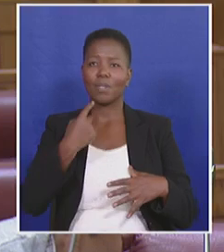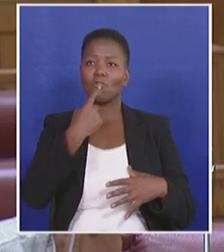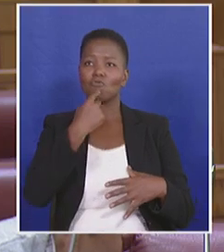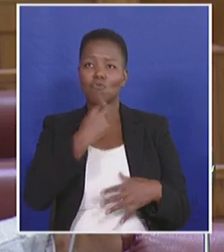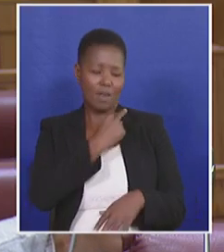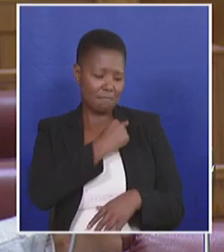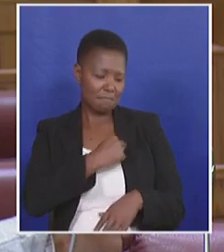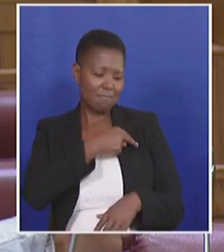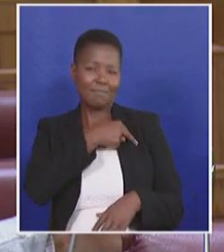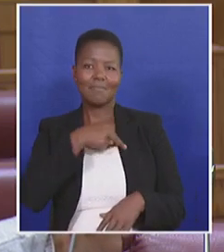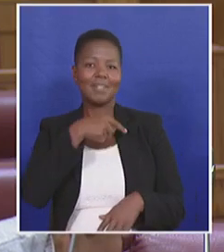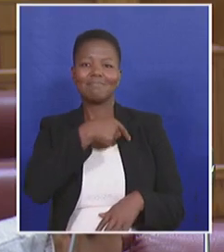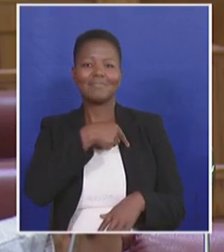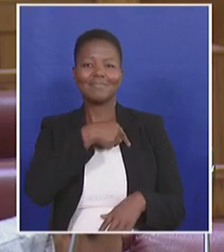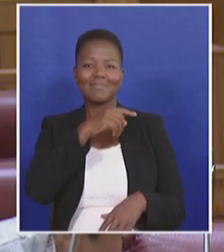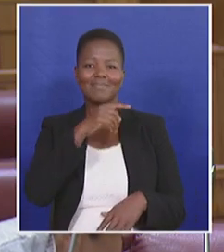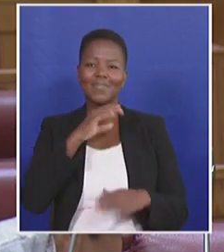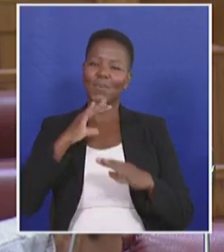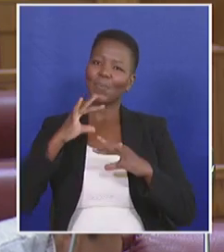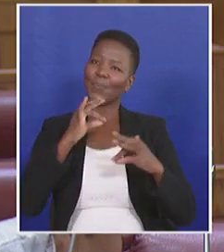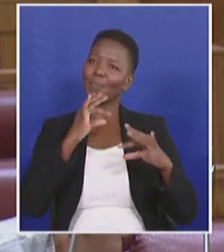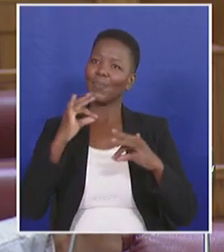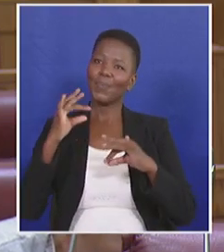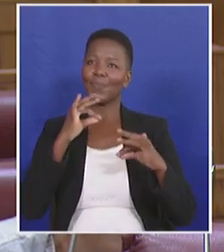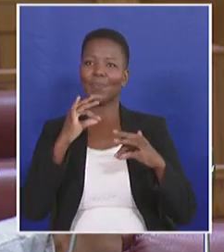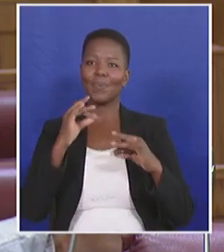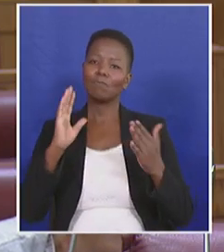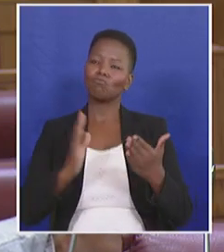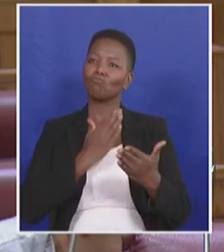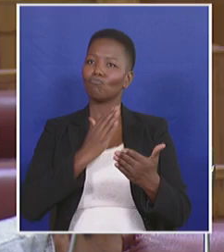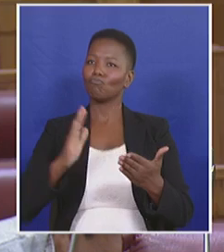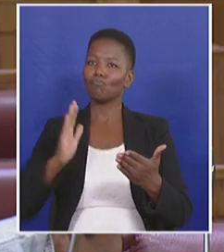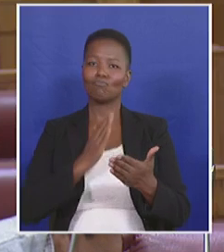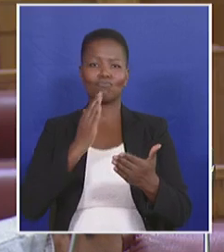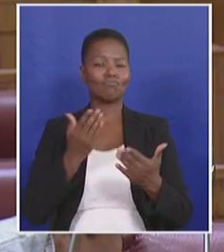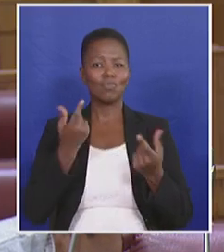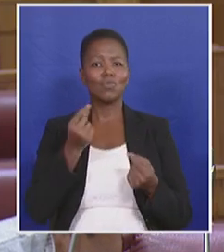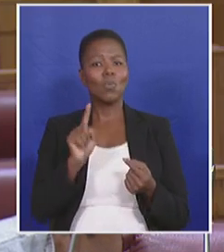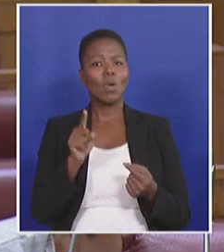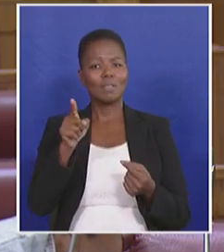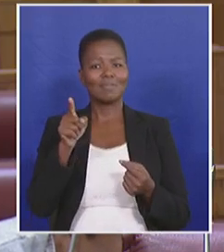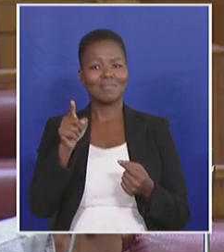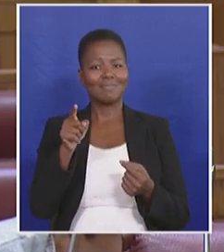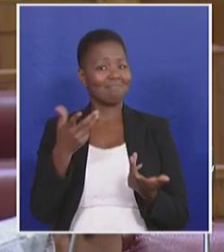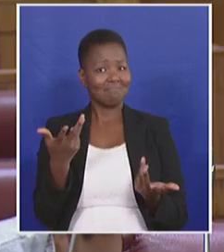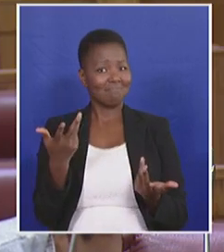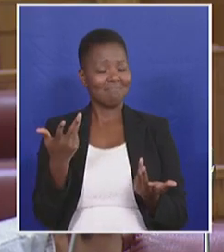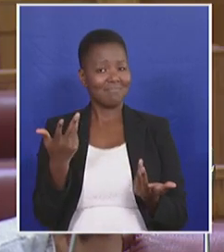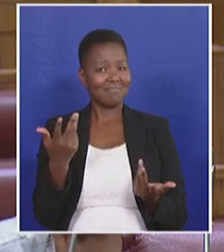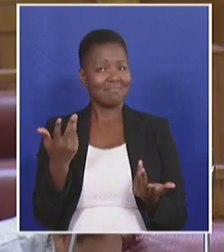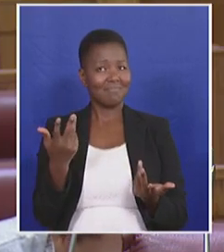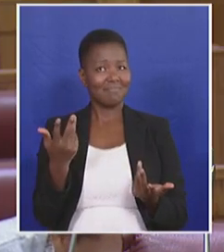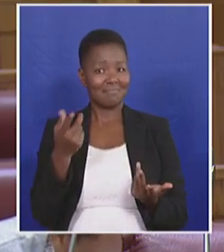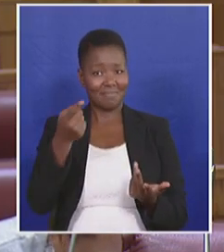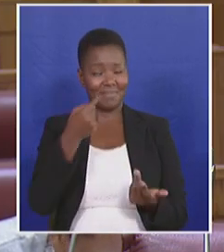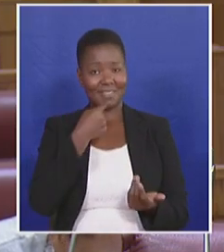It's a denomination. They don't beat up people there in order for people to be christened or something. Ne? And yet